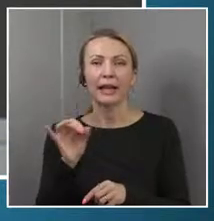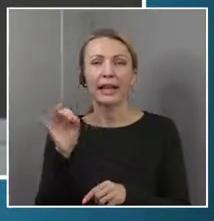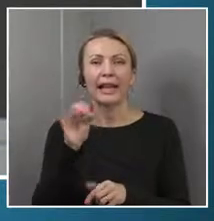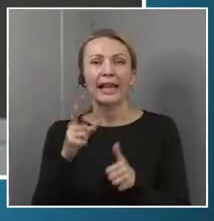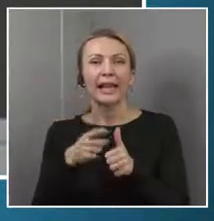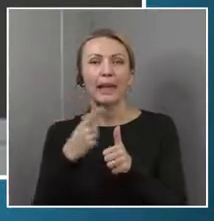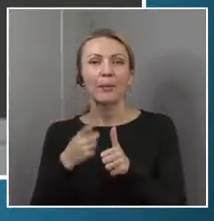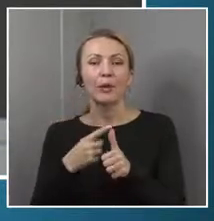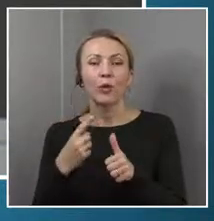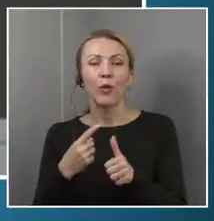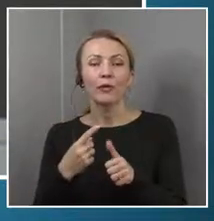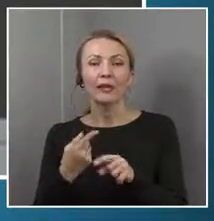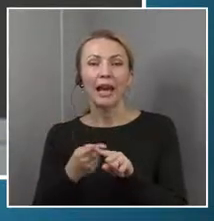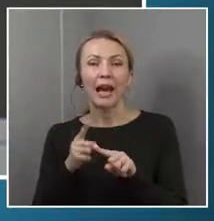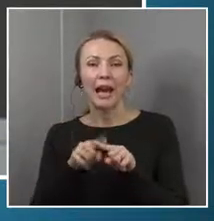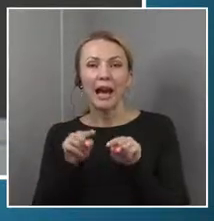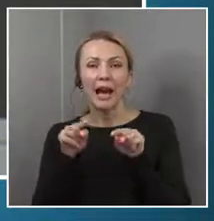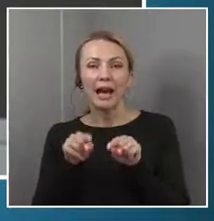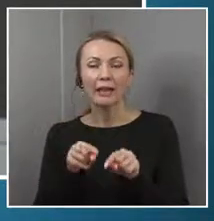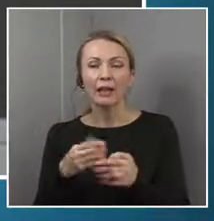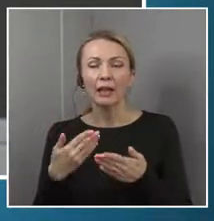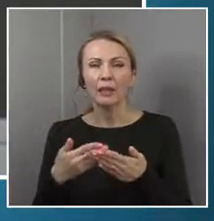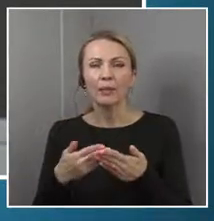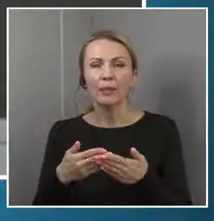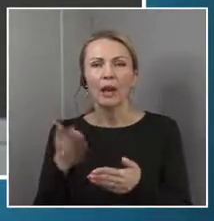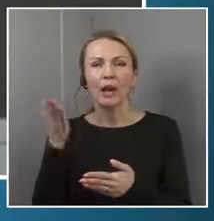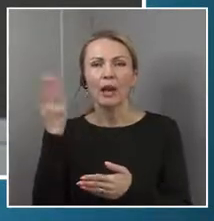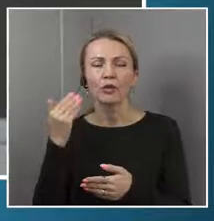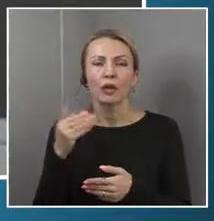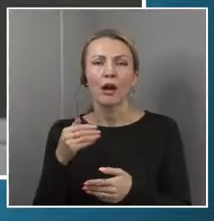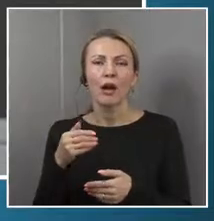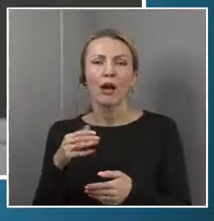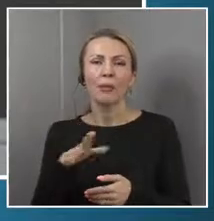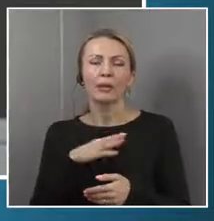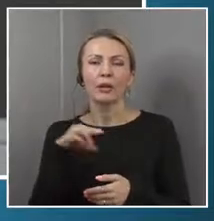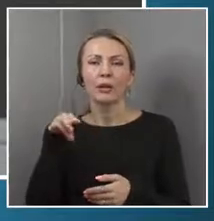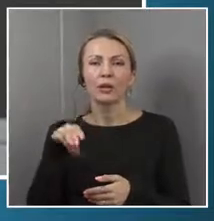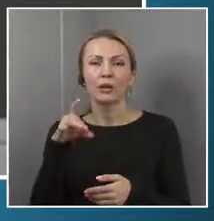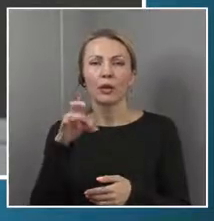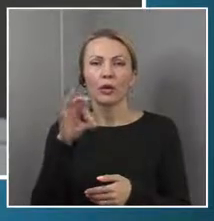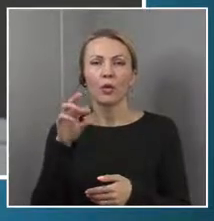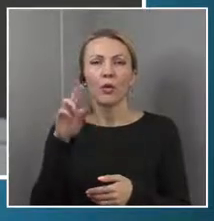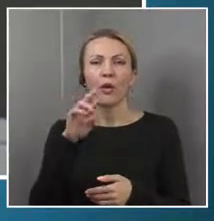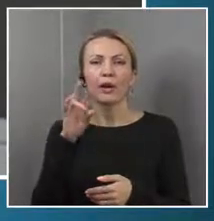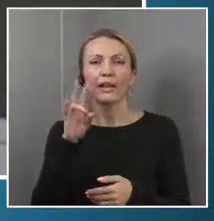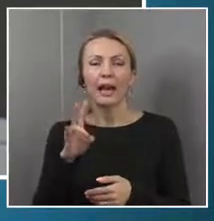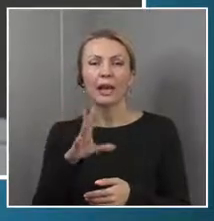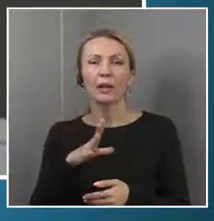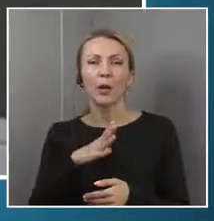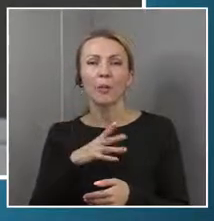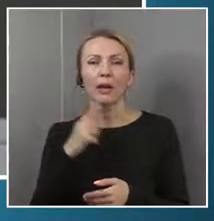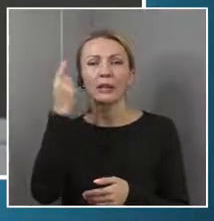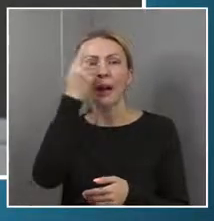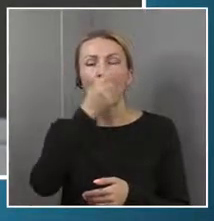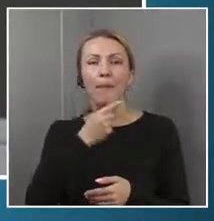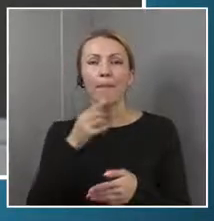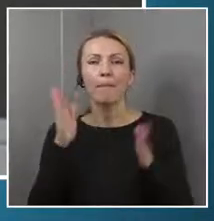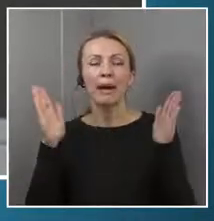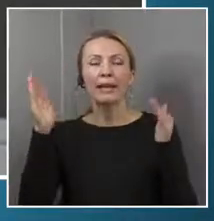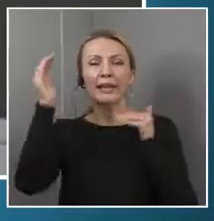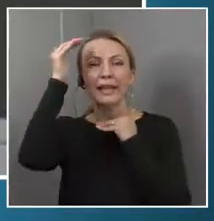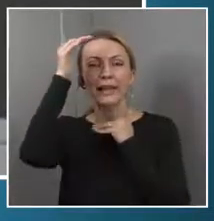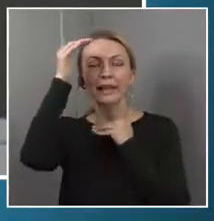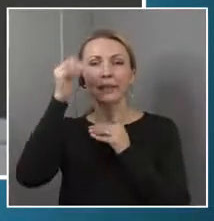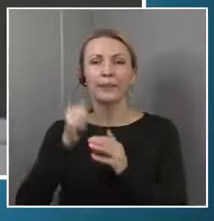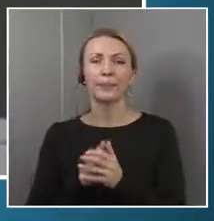cultures existed. By the way, there were dates and names and portraits on those coins. And for instance,